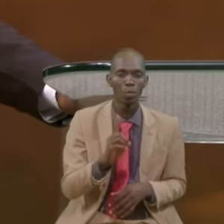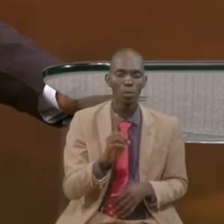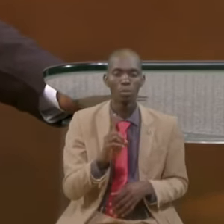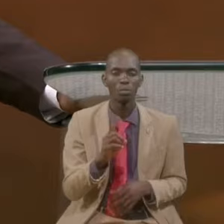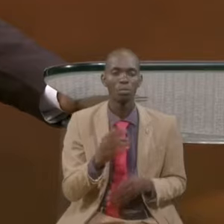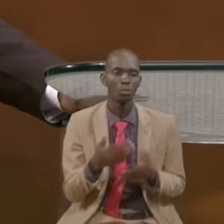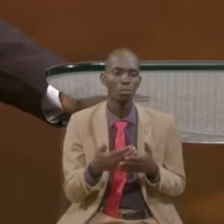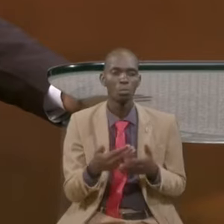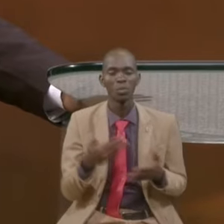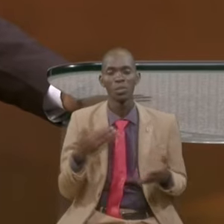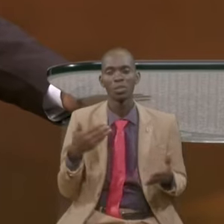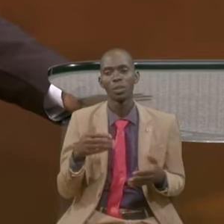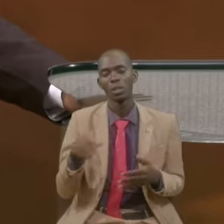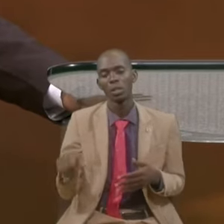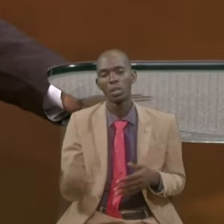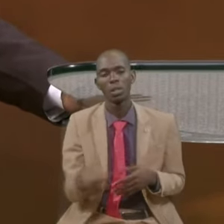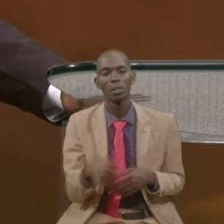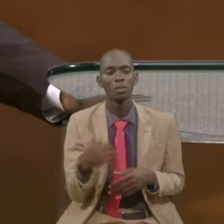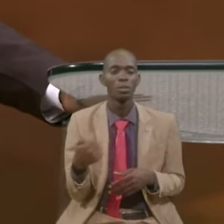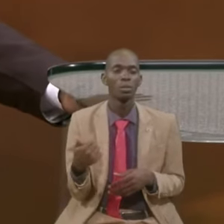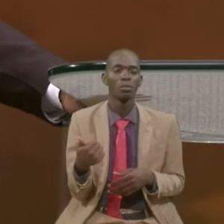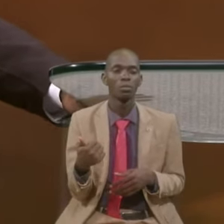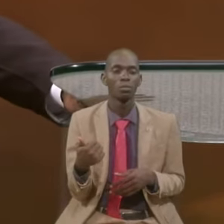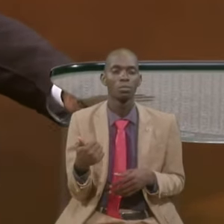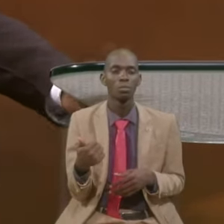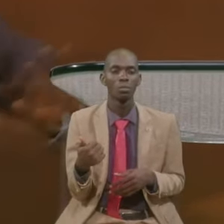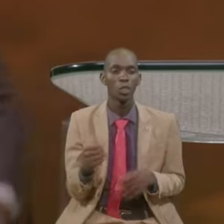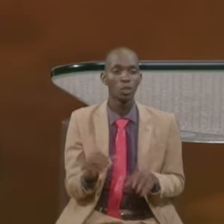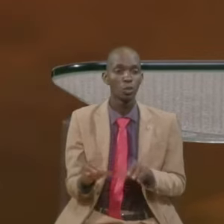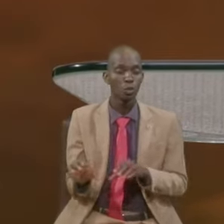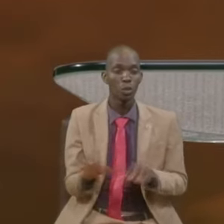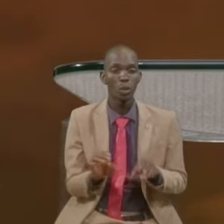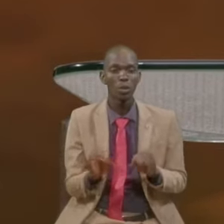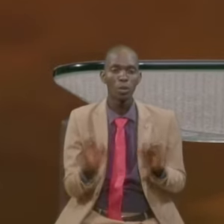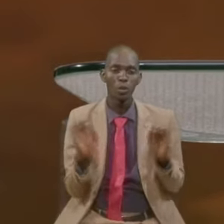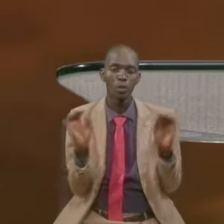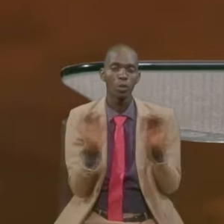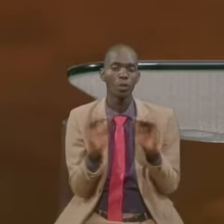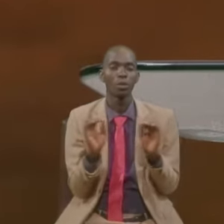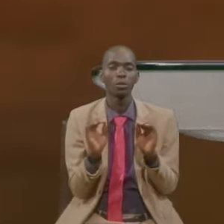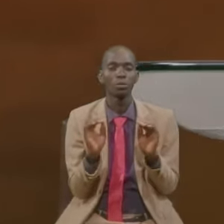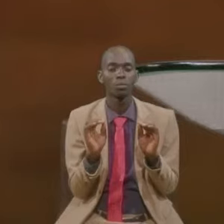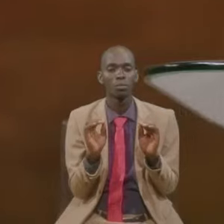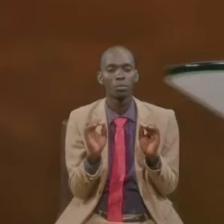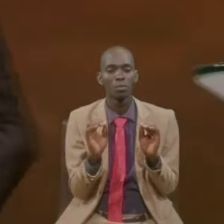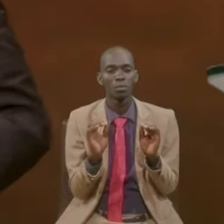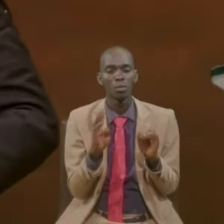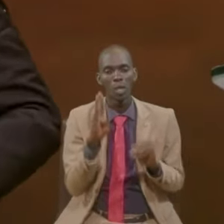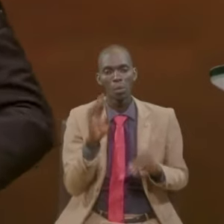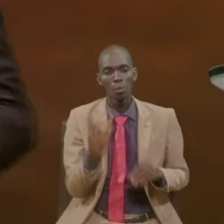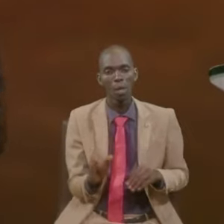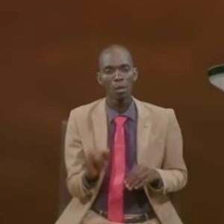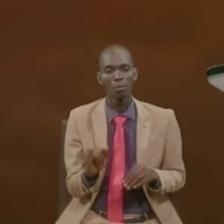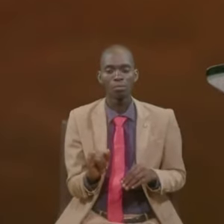preferring one before another, doing nothing